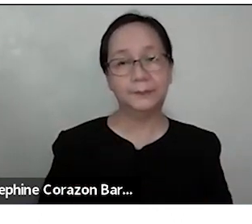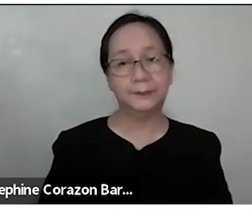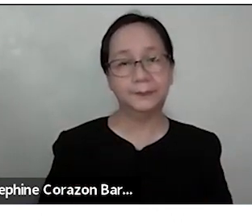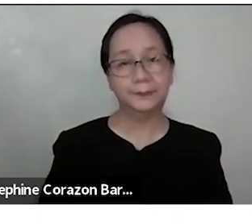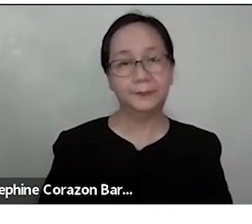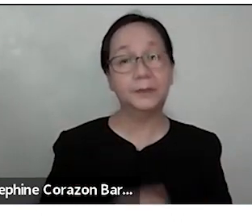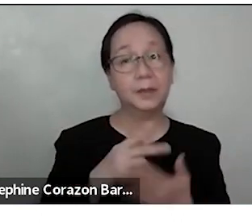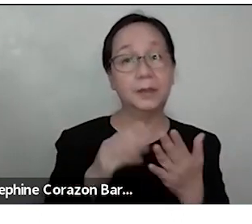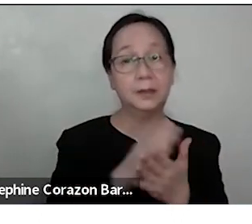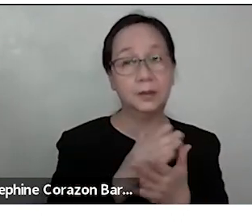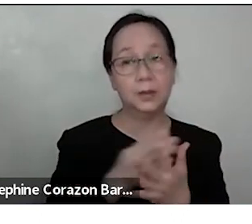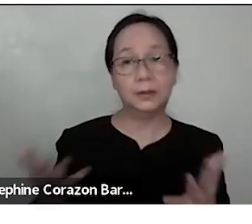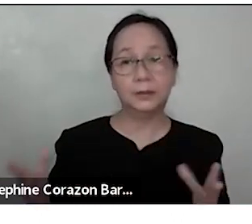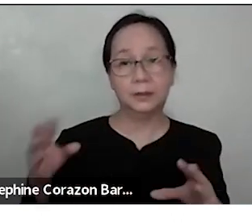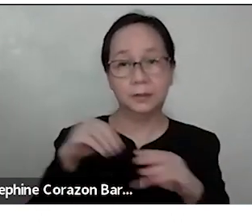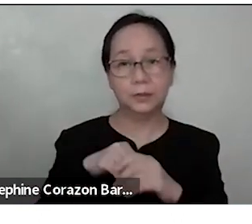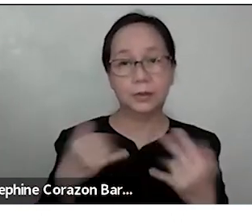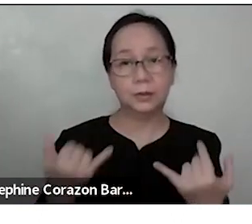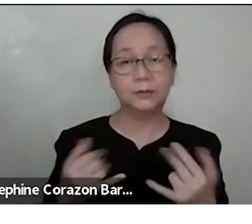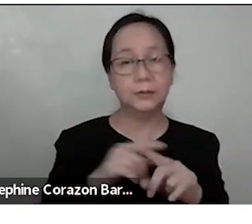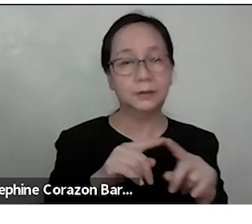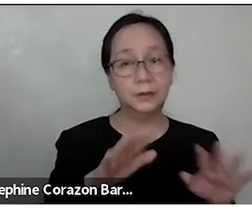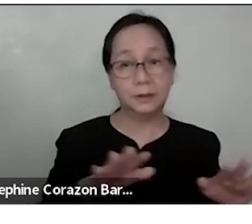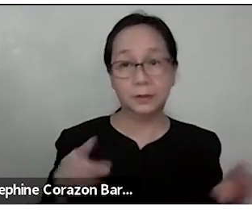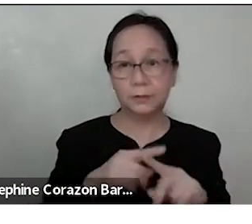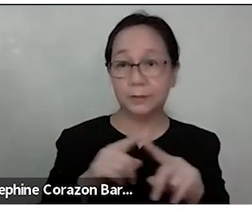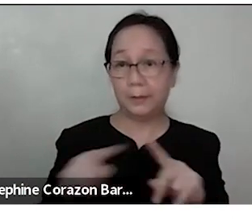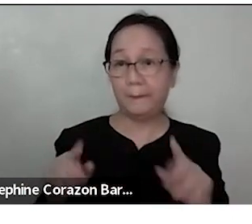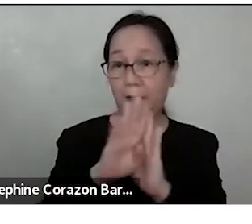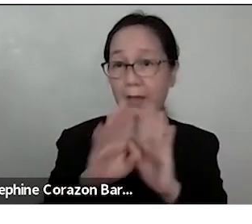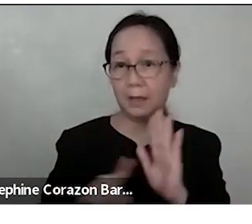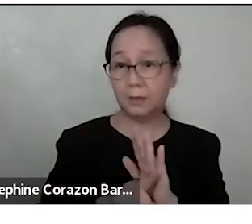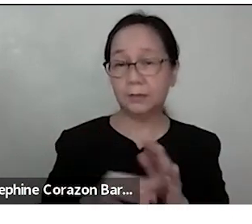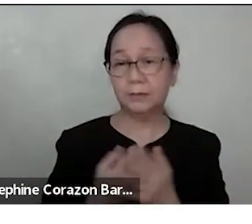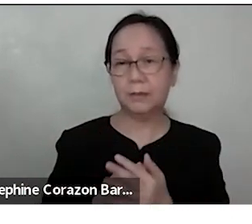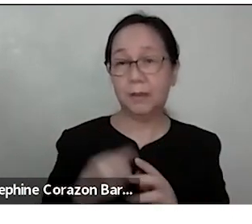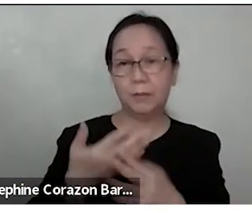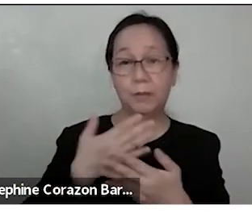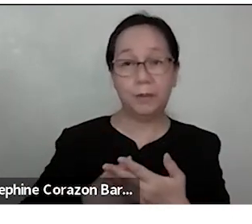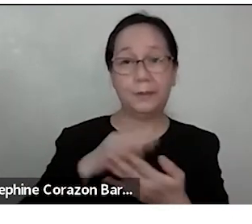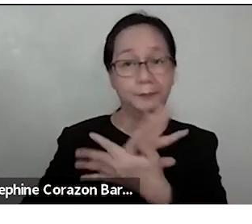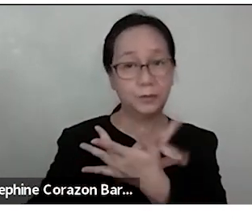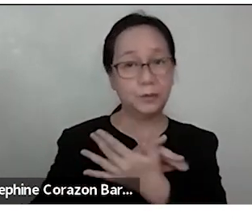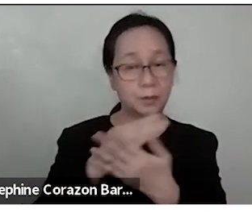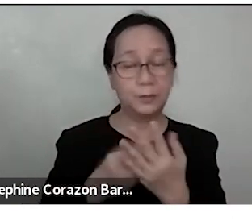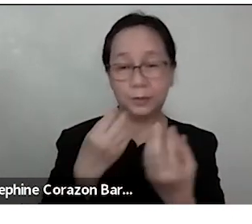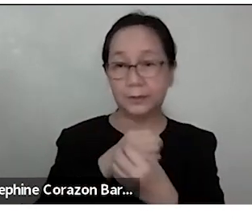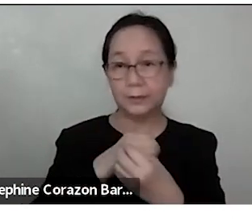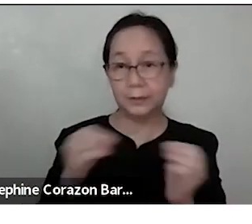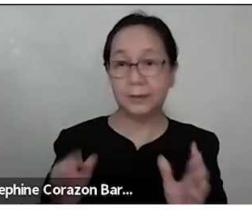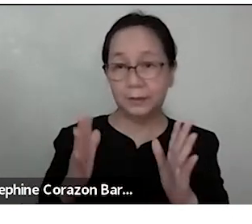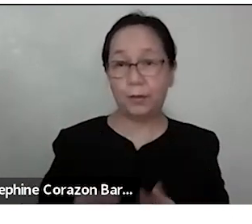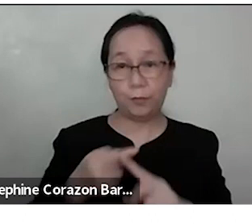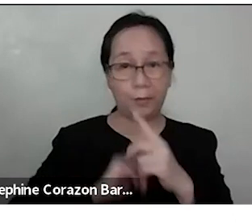part about ensuring the inclusion of children from different backgrounds and situations. Prior to the pandemic, some organizers, well, mostly from